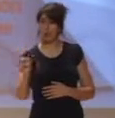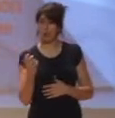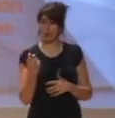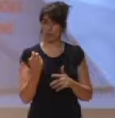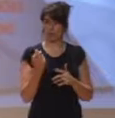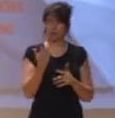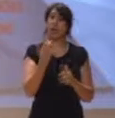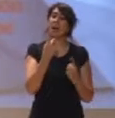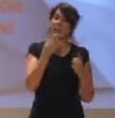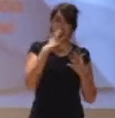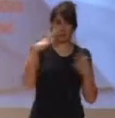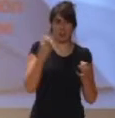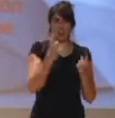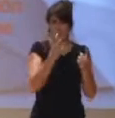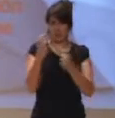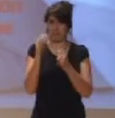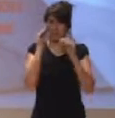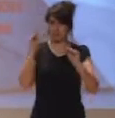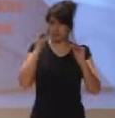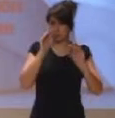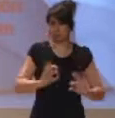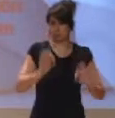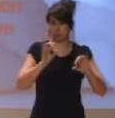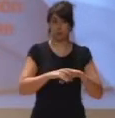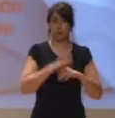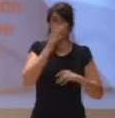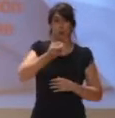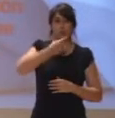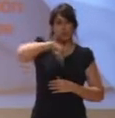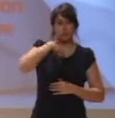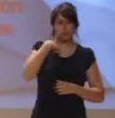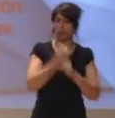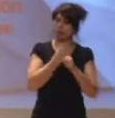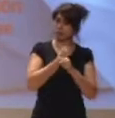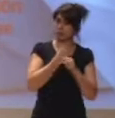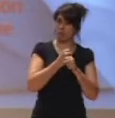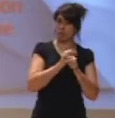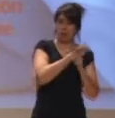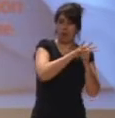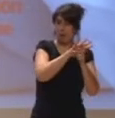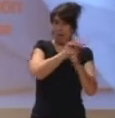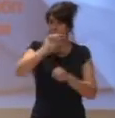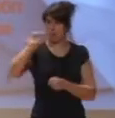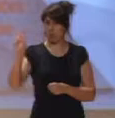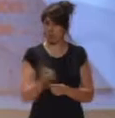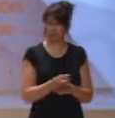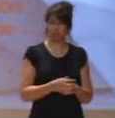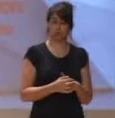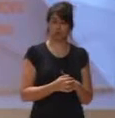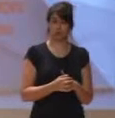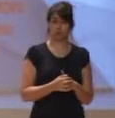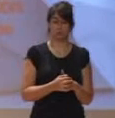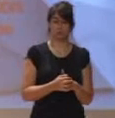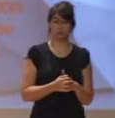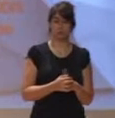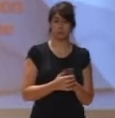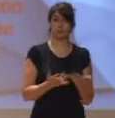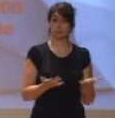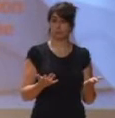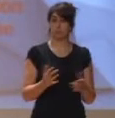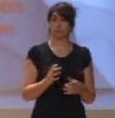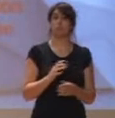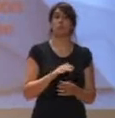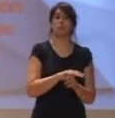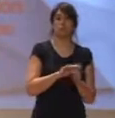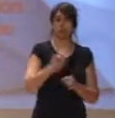which you really need some training, and we are working in other fields which have